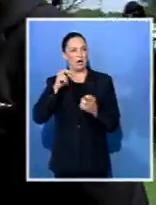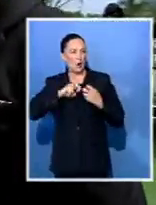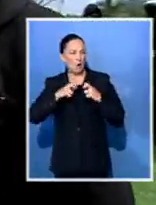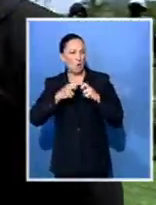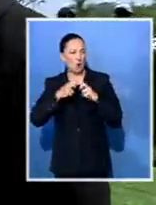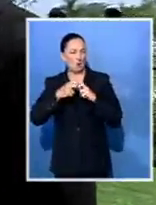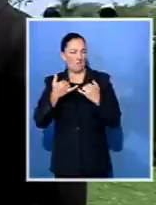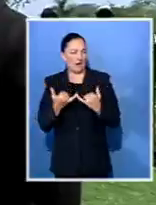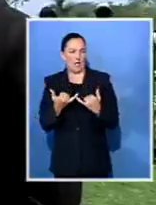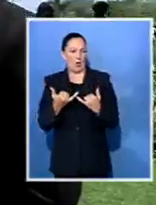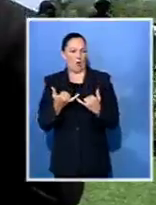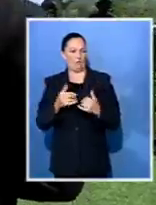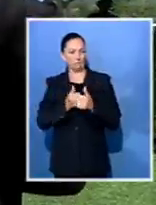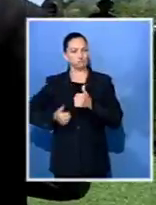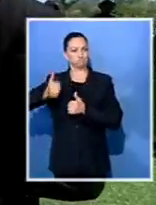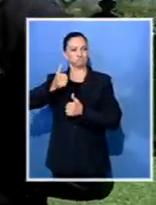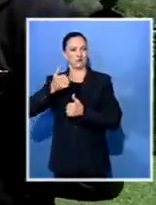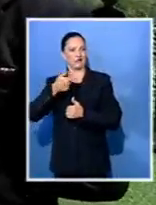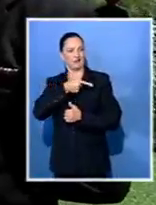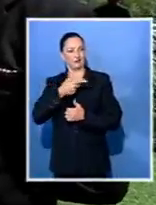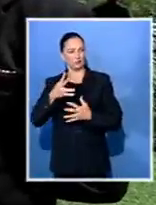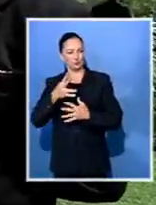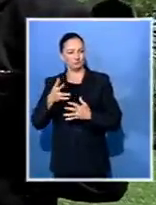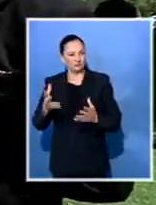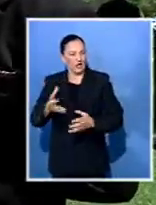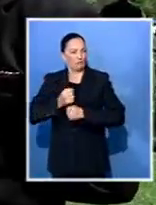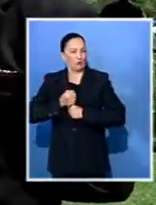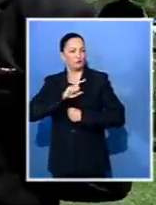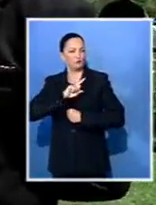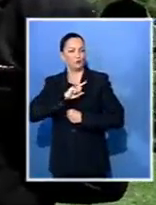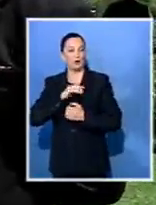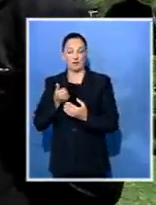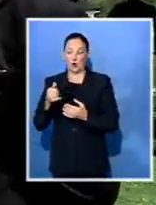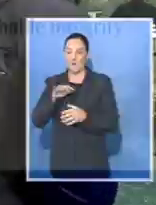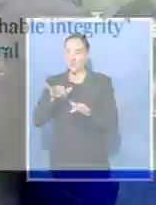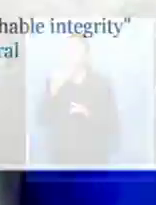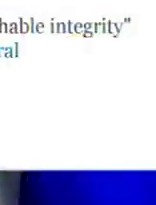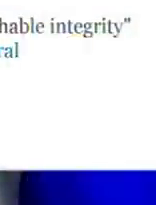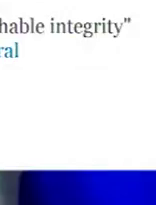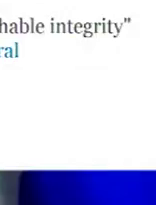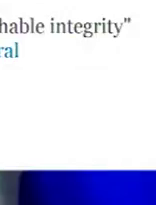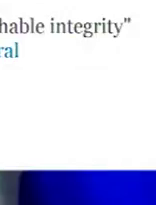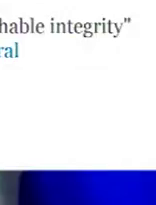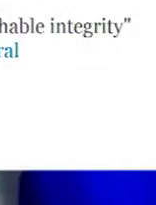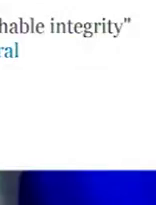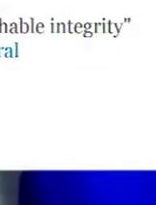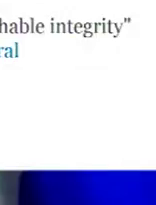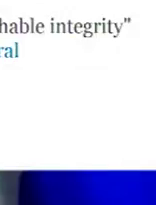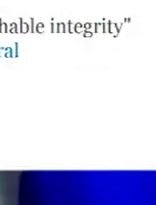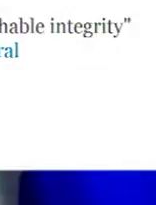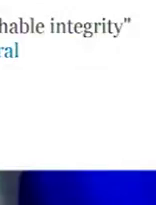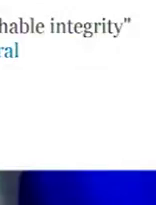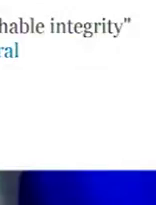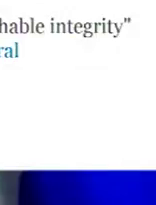for the executive to embrace this, for those who have been deployed by the ANC in its various capacities and leadership positions in